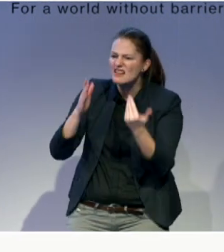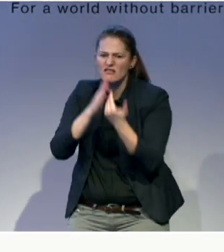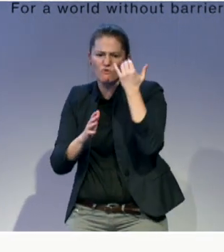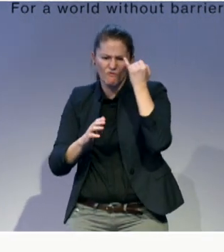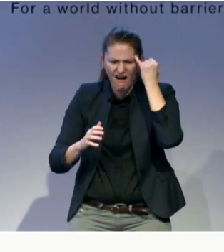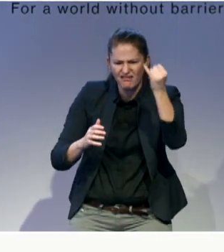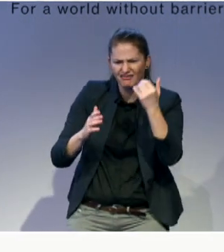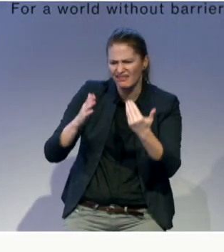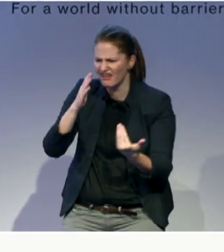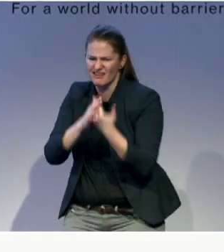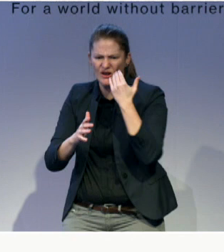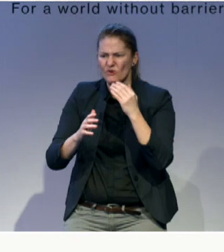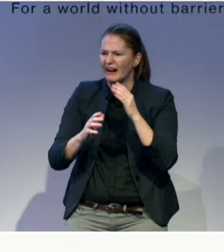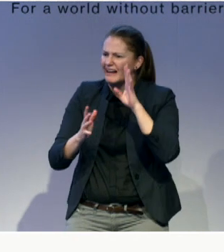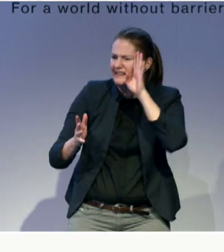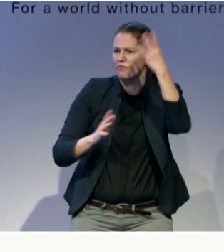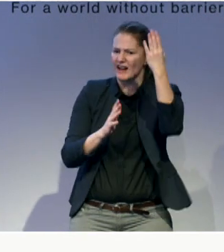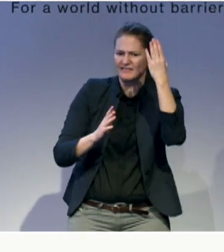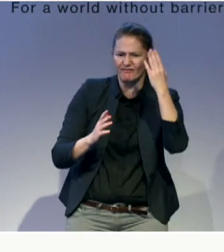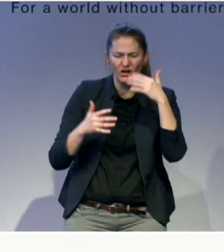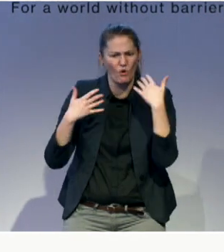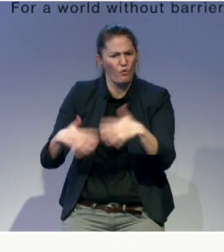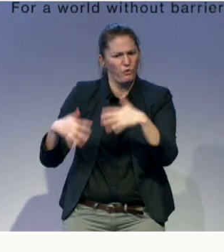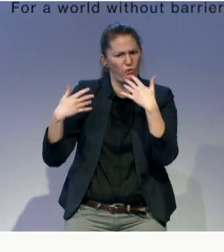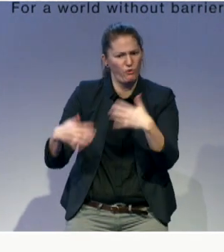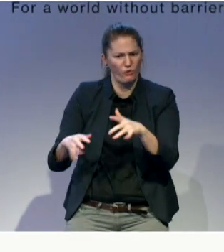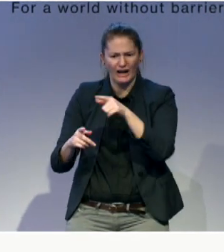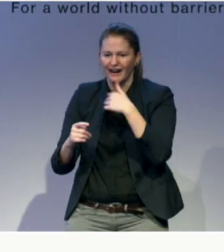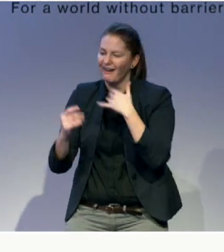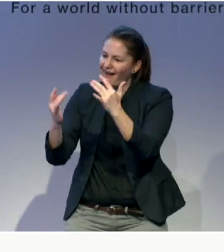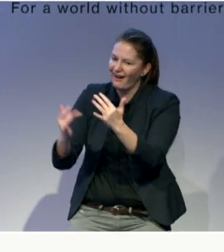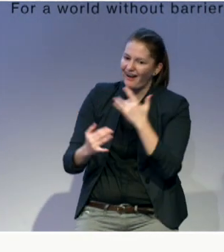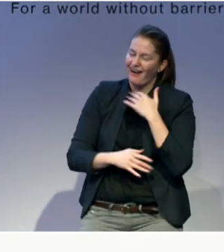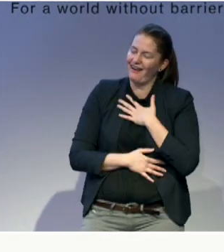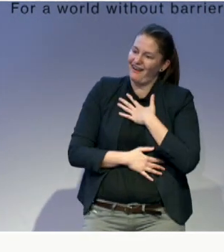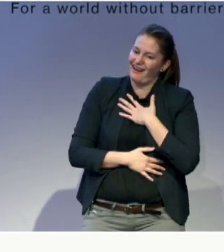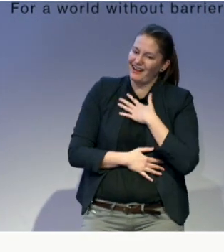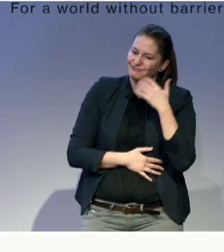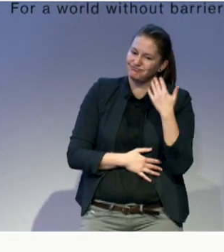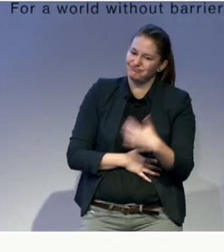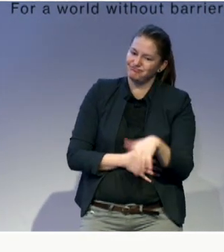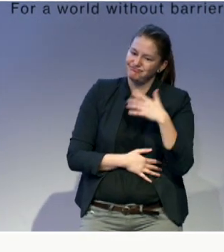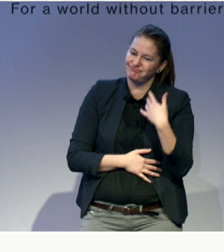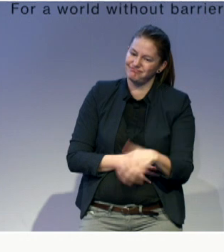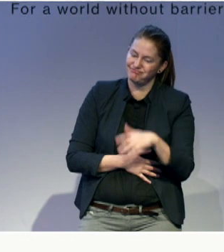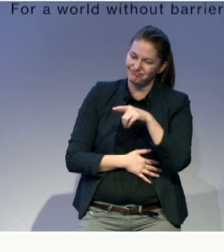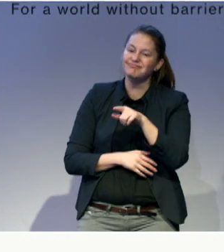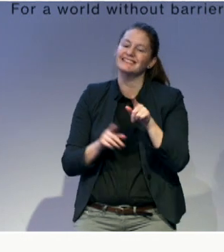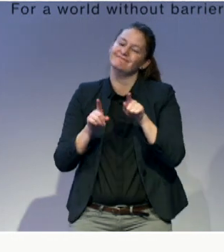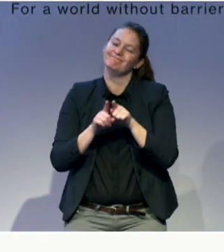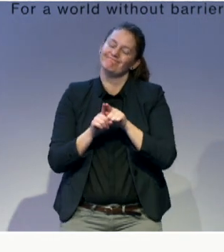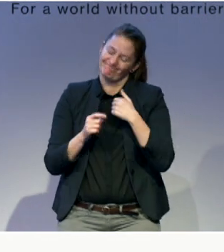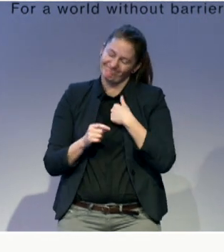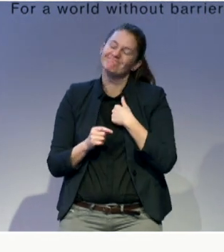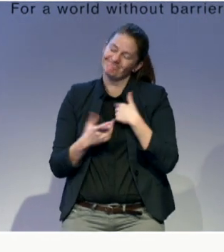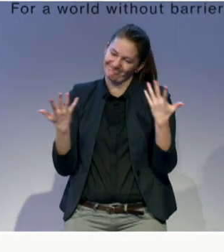please get inspired and try to give them all the awards they have